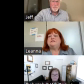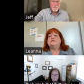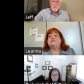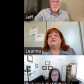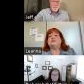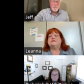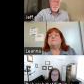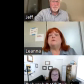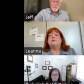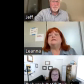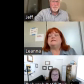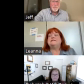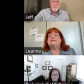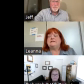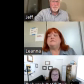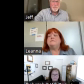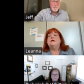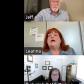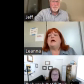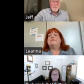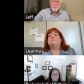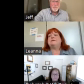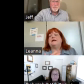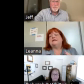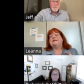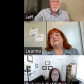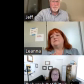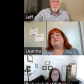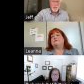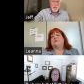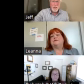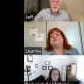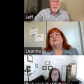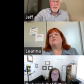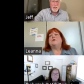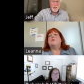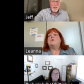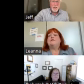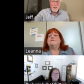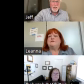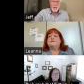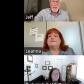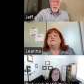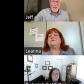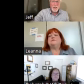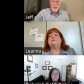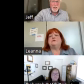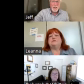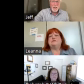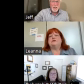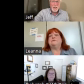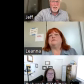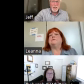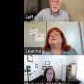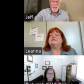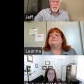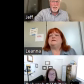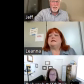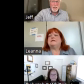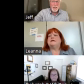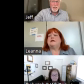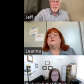strategic decisions, mostly as a team, but yet it has moved us forward. So One of the first things when we first started, we were